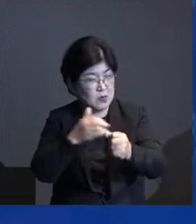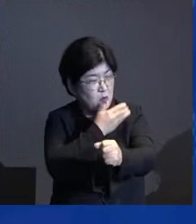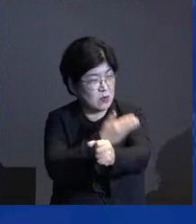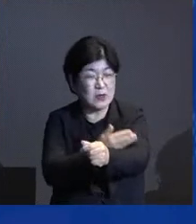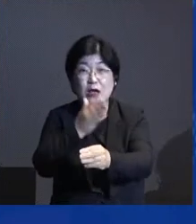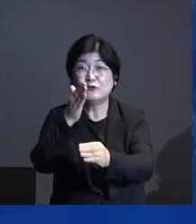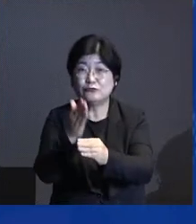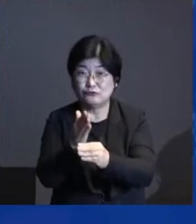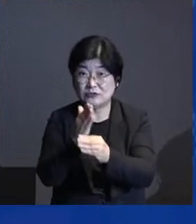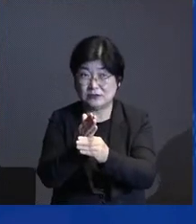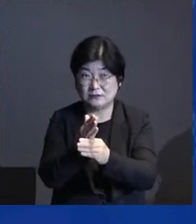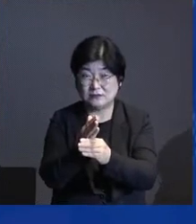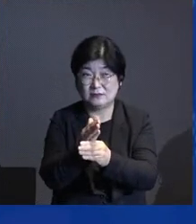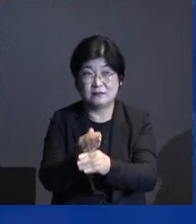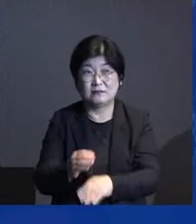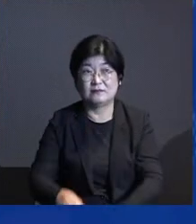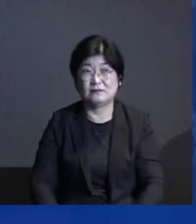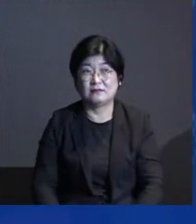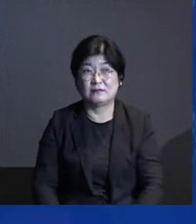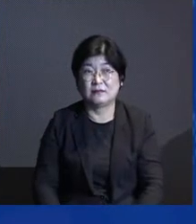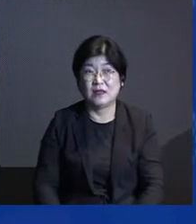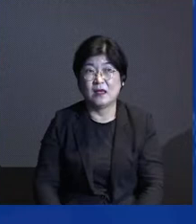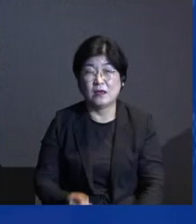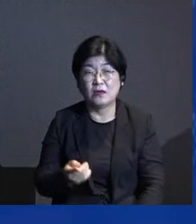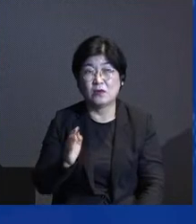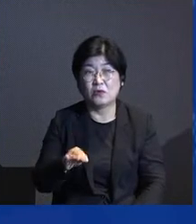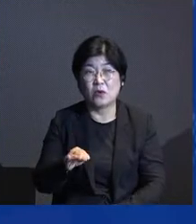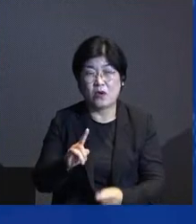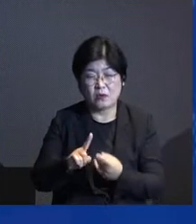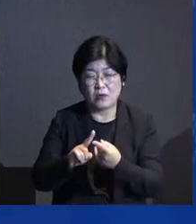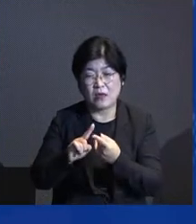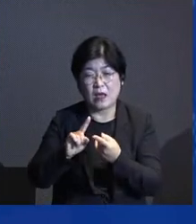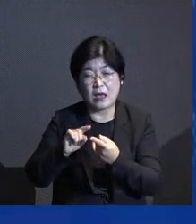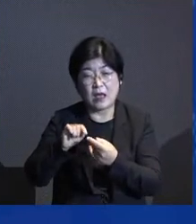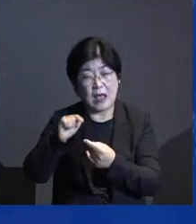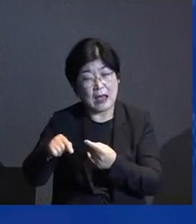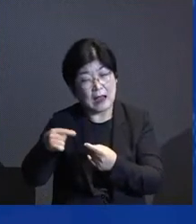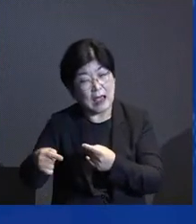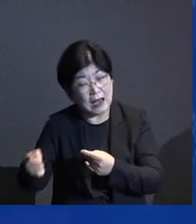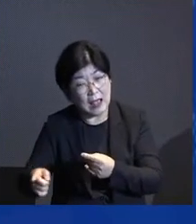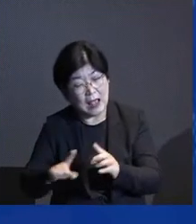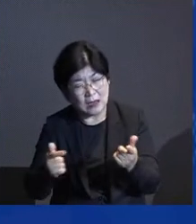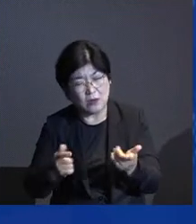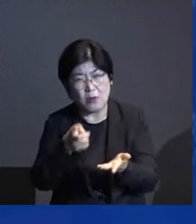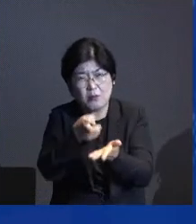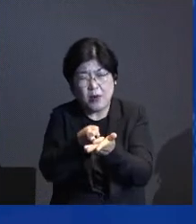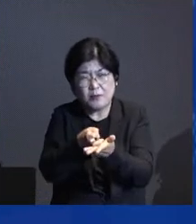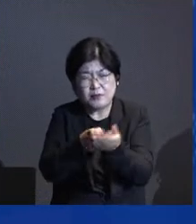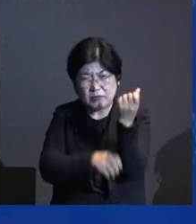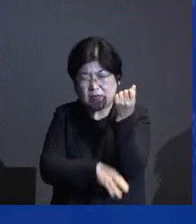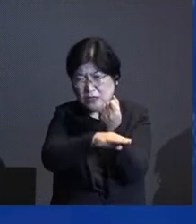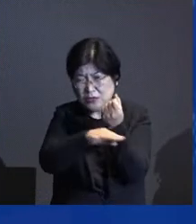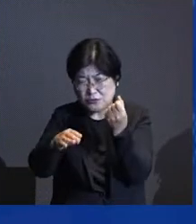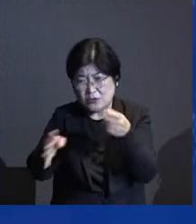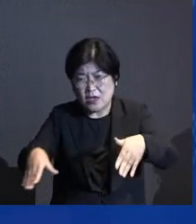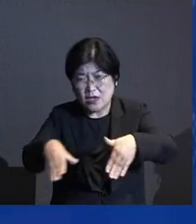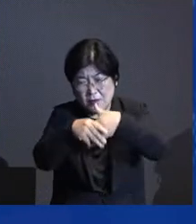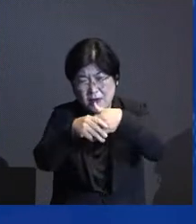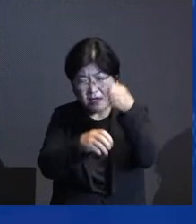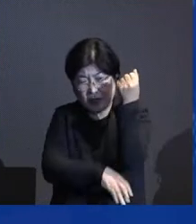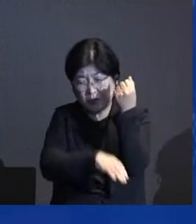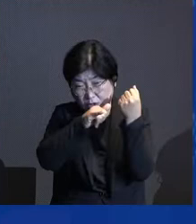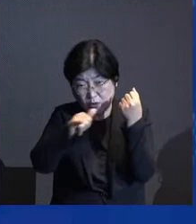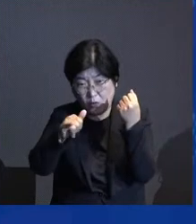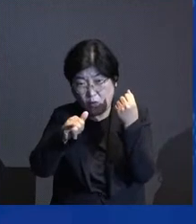a top-down approach made of standards, of laws, of conventions. It's also a bottom-up flow of